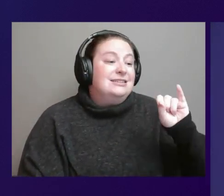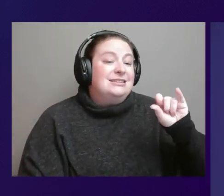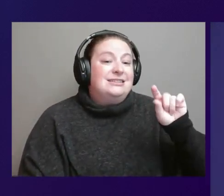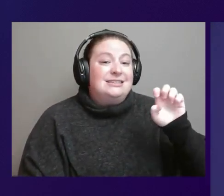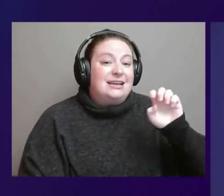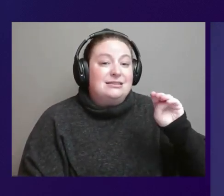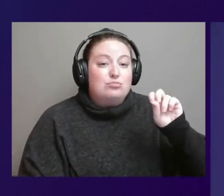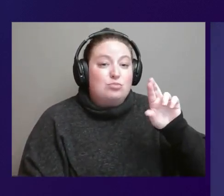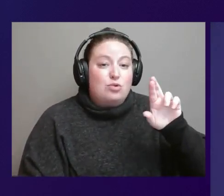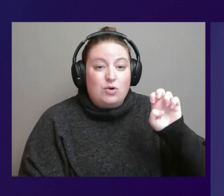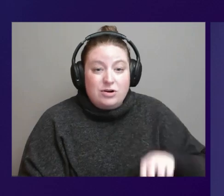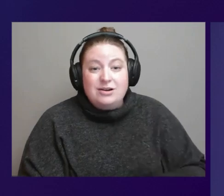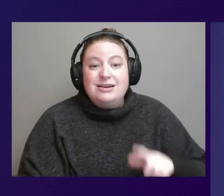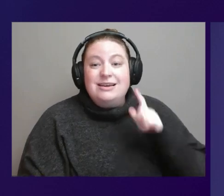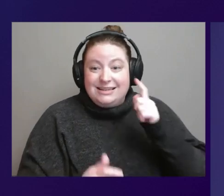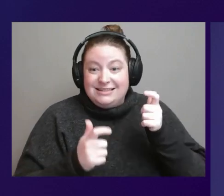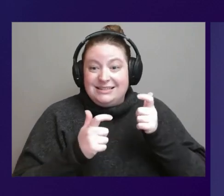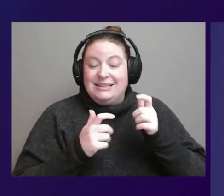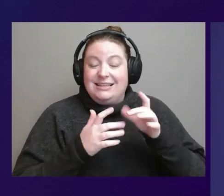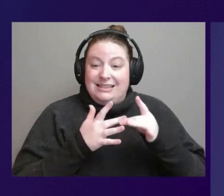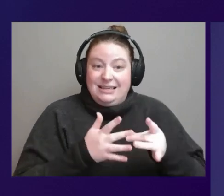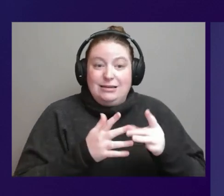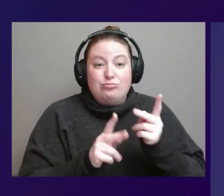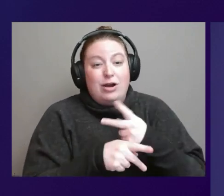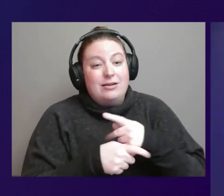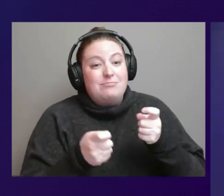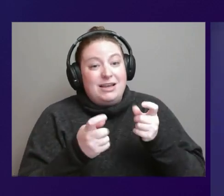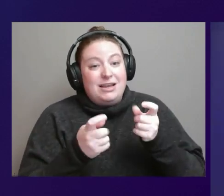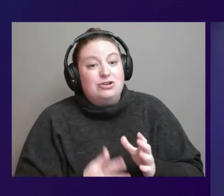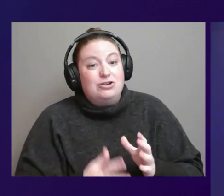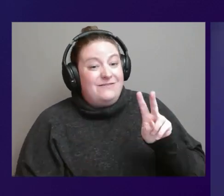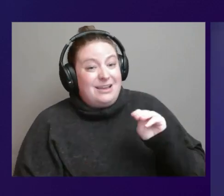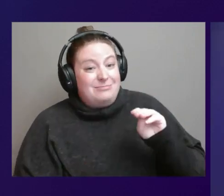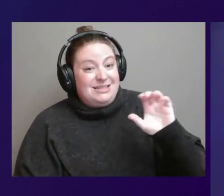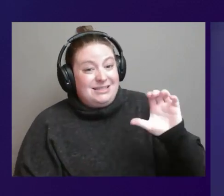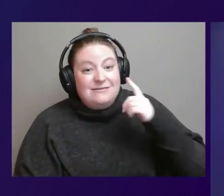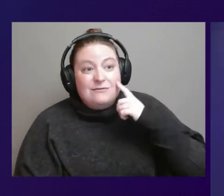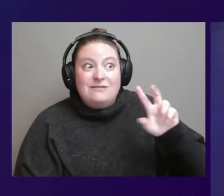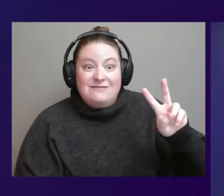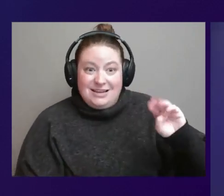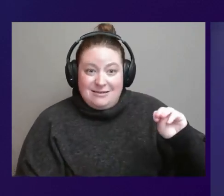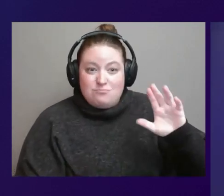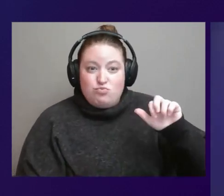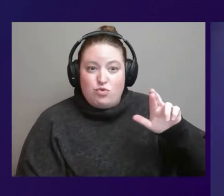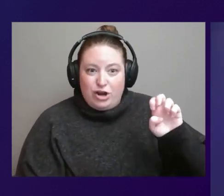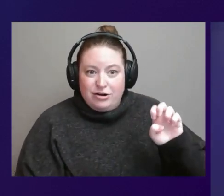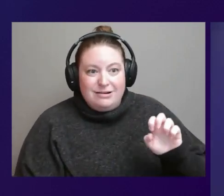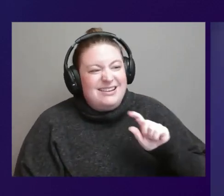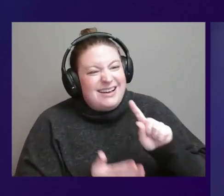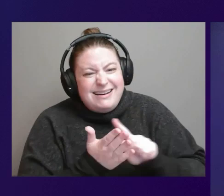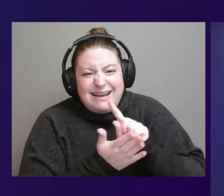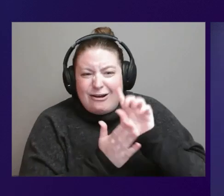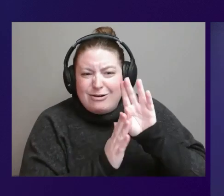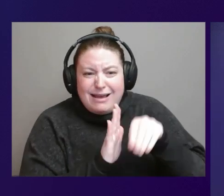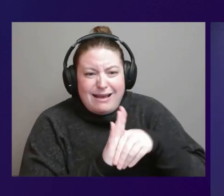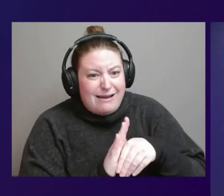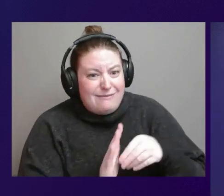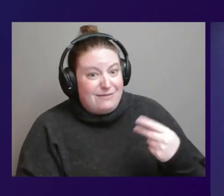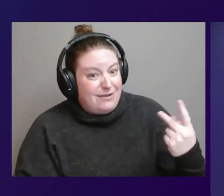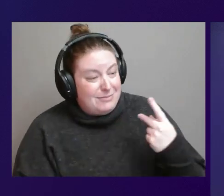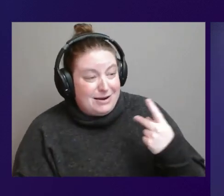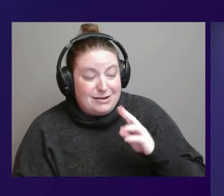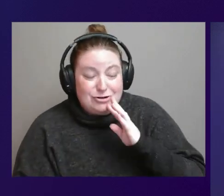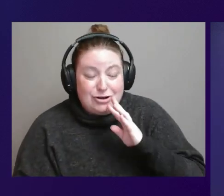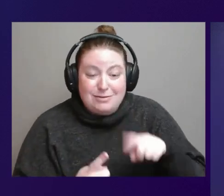for VMC at VMware. So it's an hour and a half, almost an hour and a half of he and I talking just about VMC and